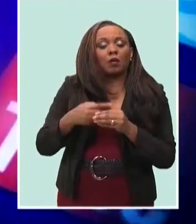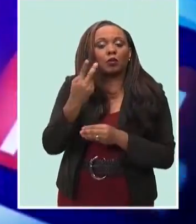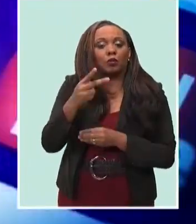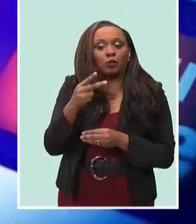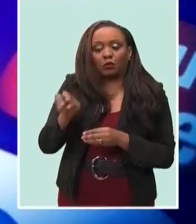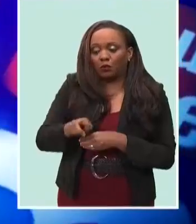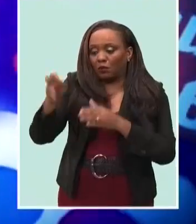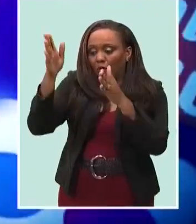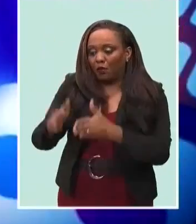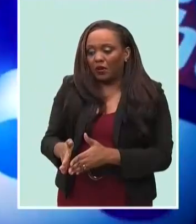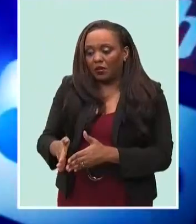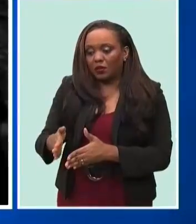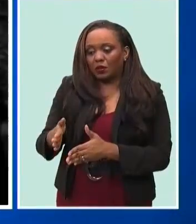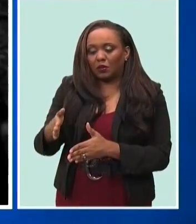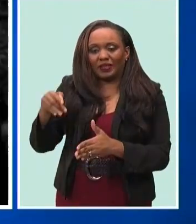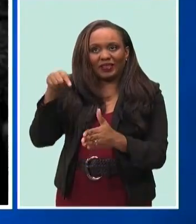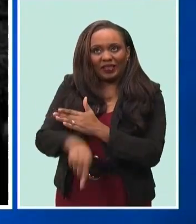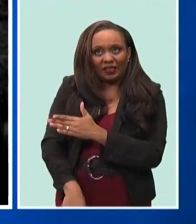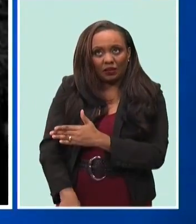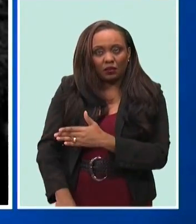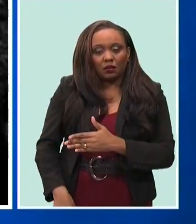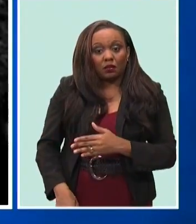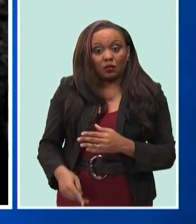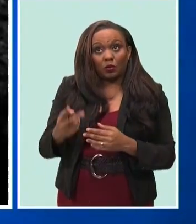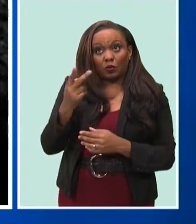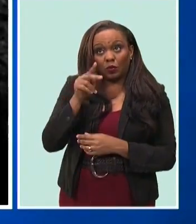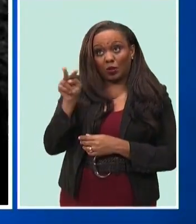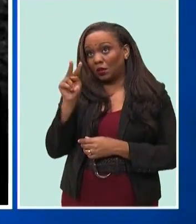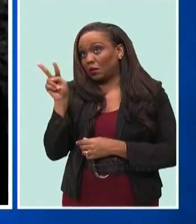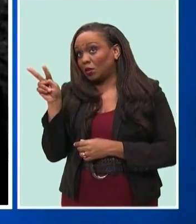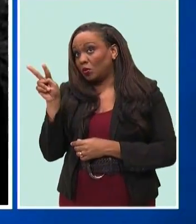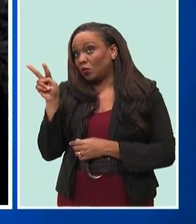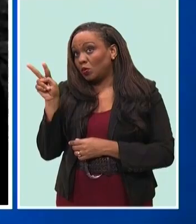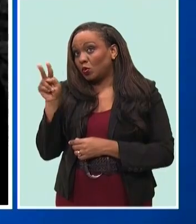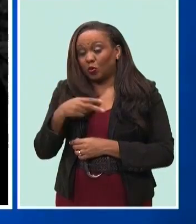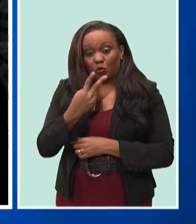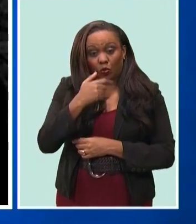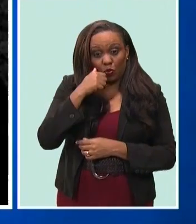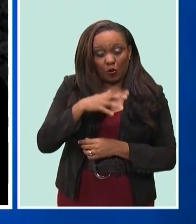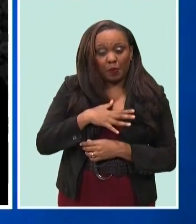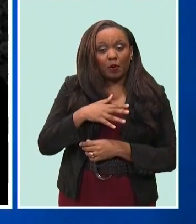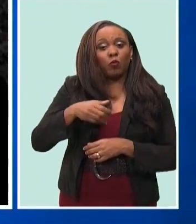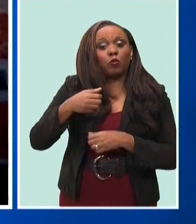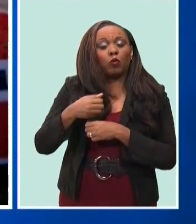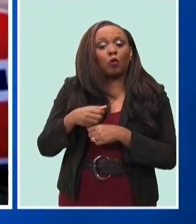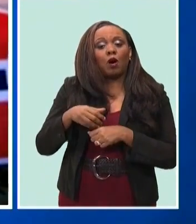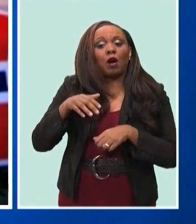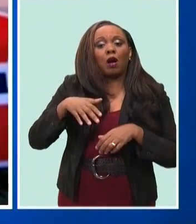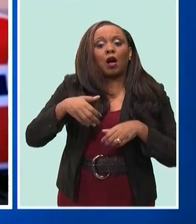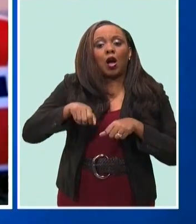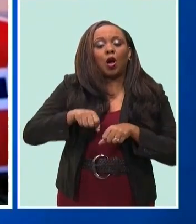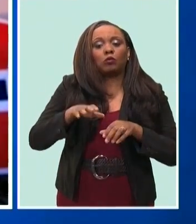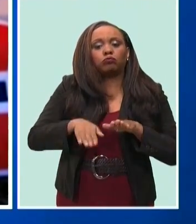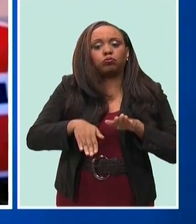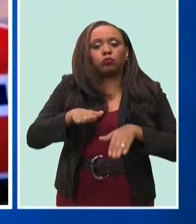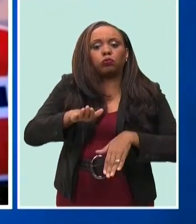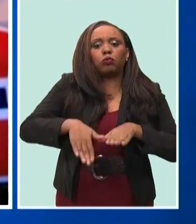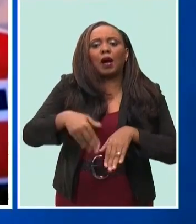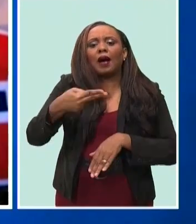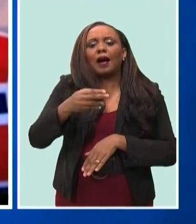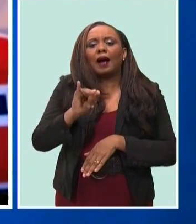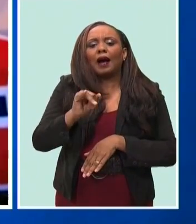tourists in Morocco. The tourists were hiking when they were attacked by a group of men thought to be linked to an Islamic State group. Authorities